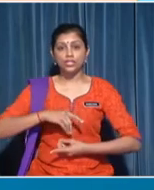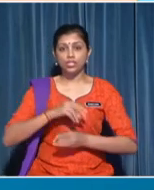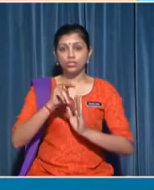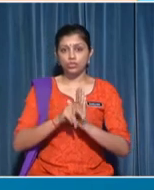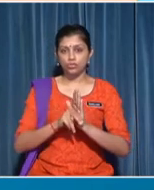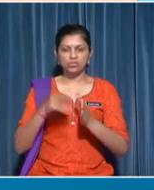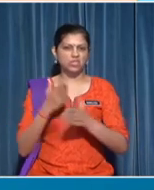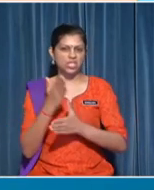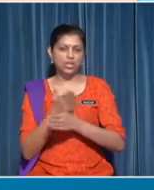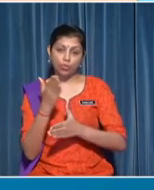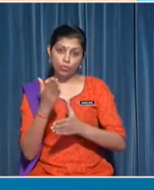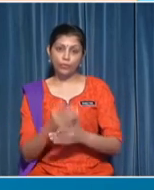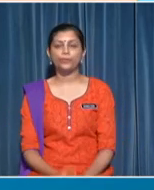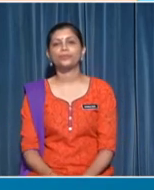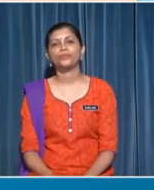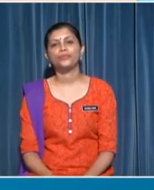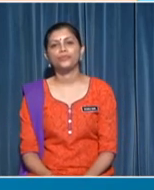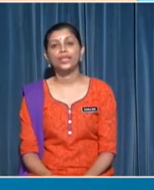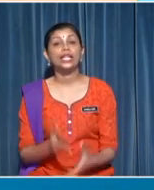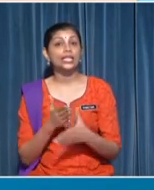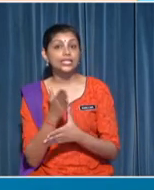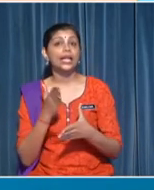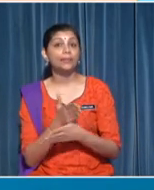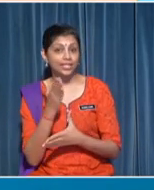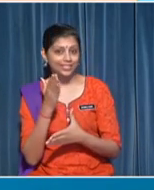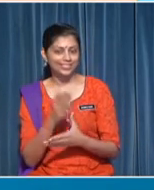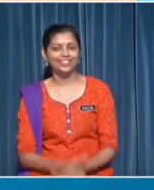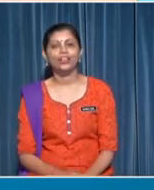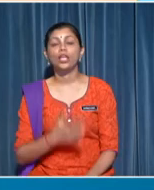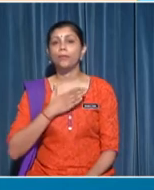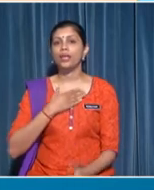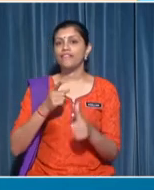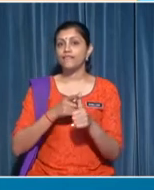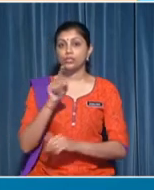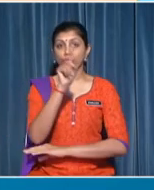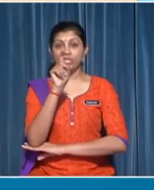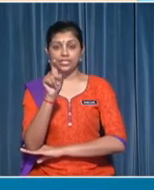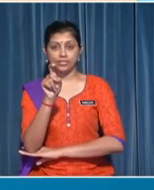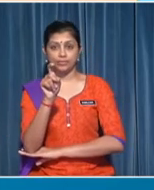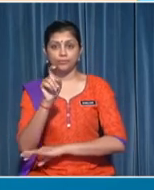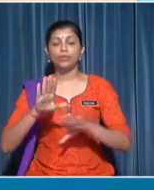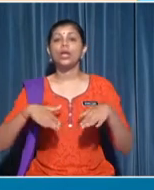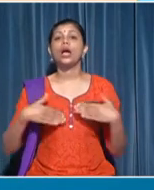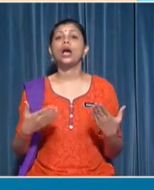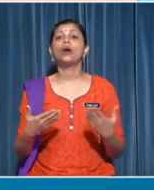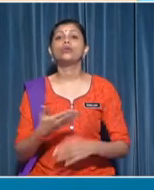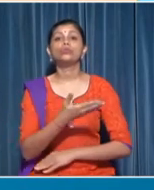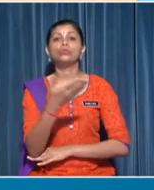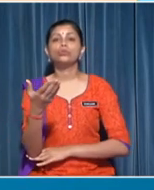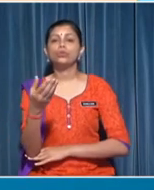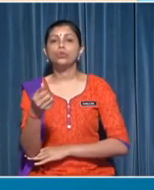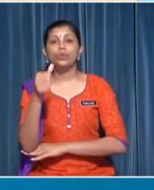disrupted. My first question: how do you eat your